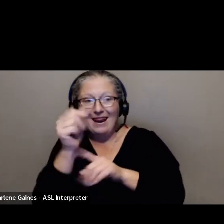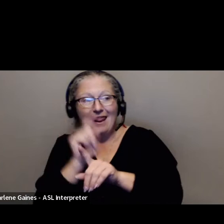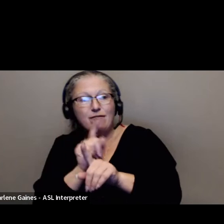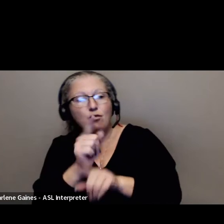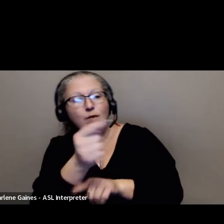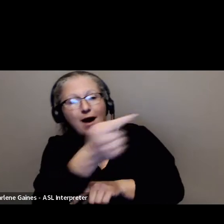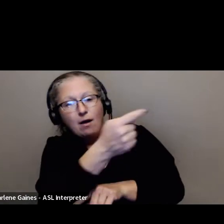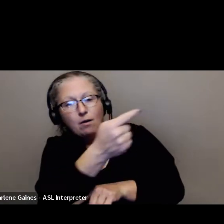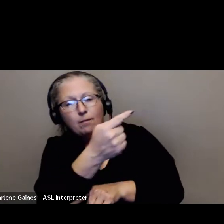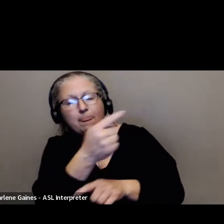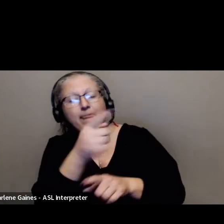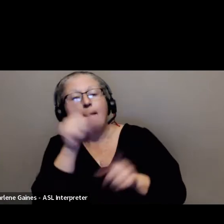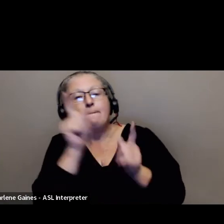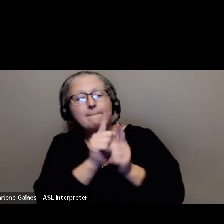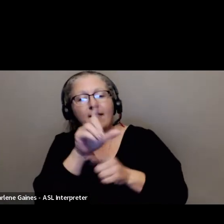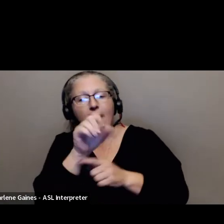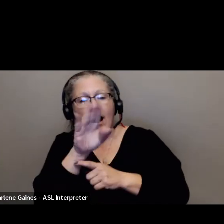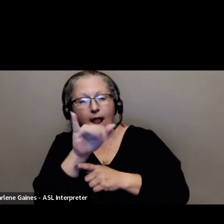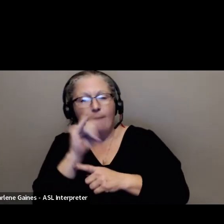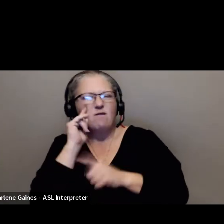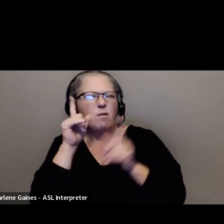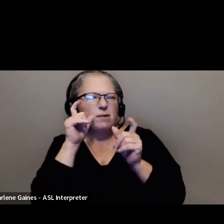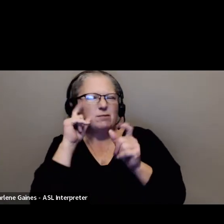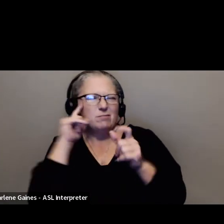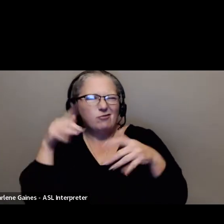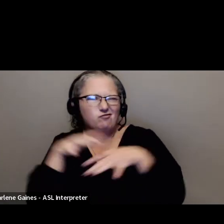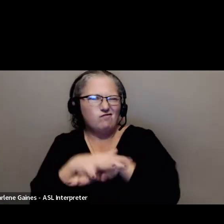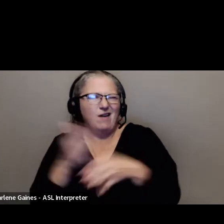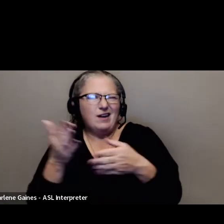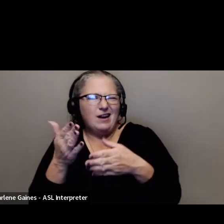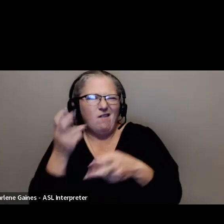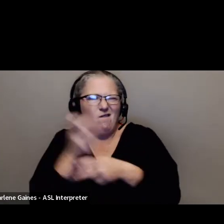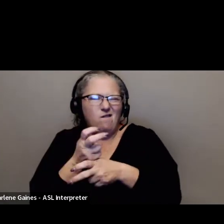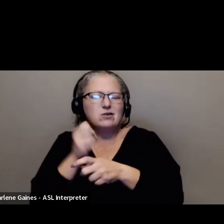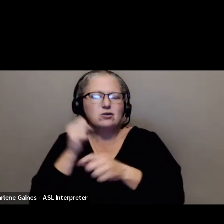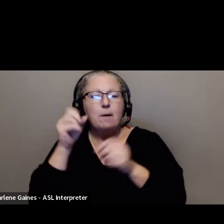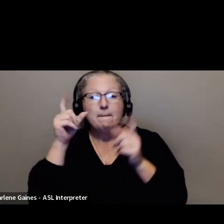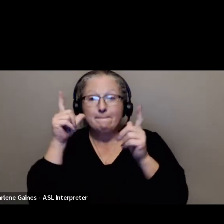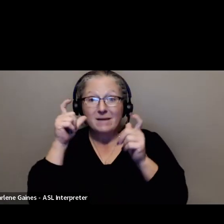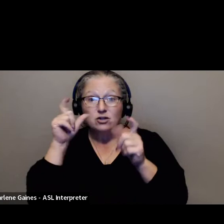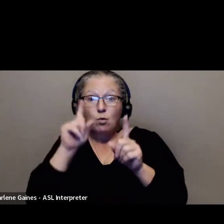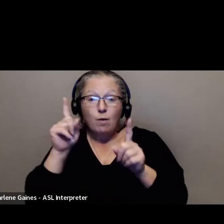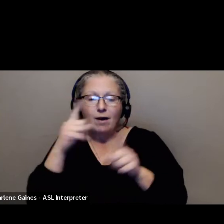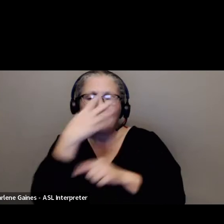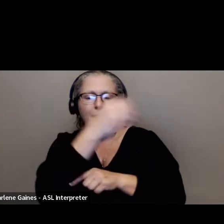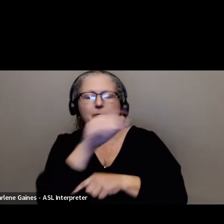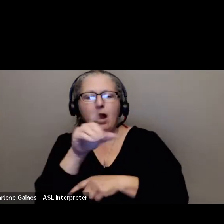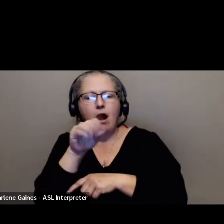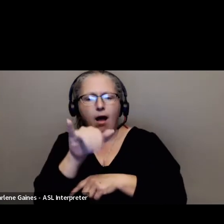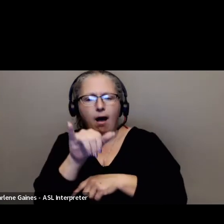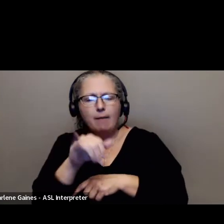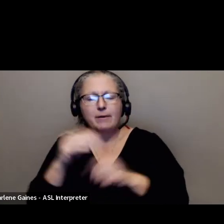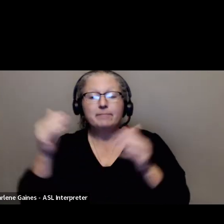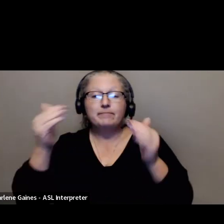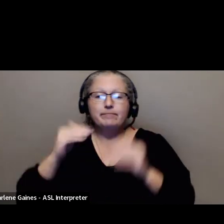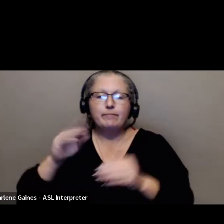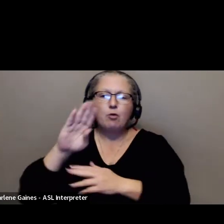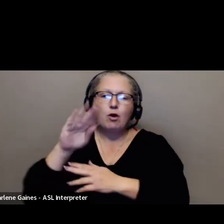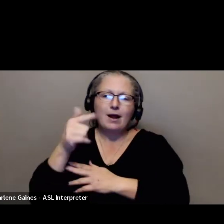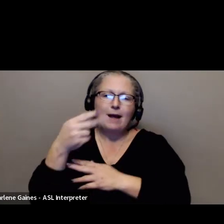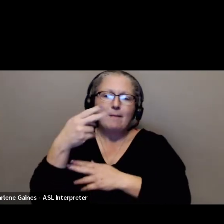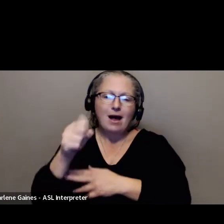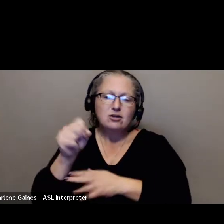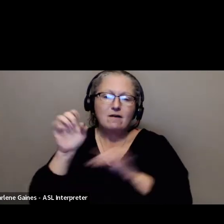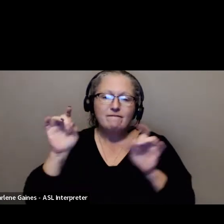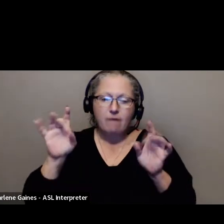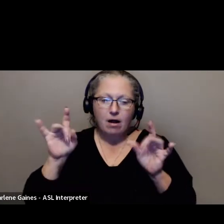lobby to do some pictures, because it's just a little crowded here and tight here. So we'll take the pictures in the lobby. So next up is Burlingame High School